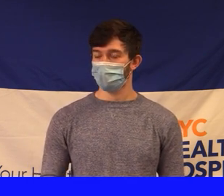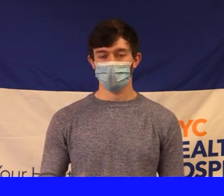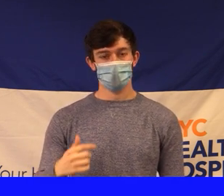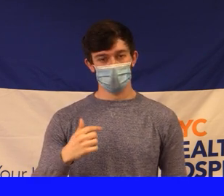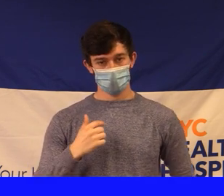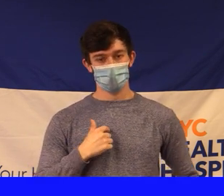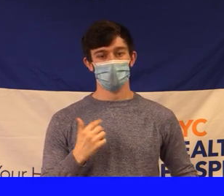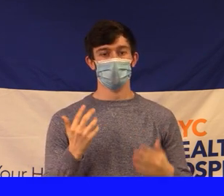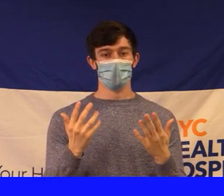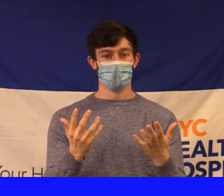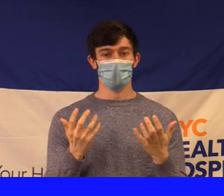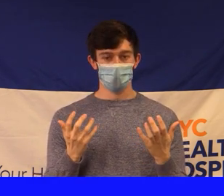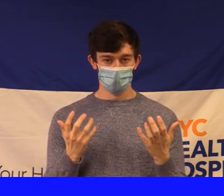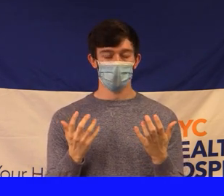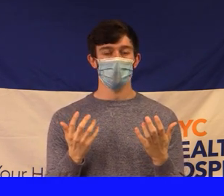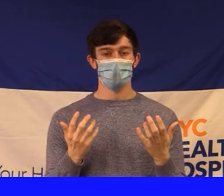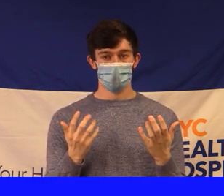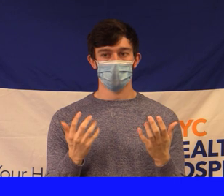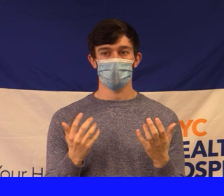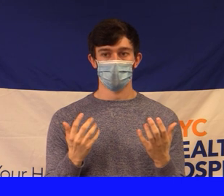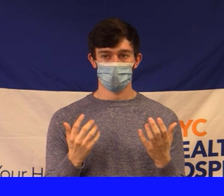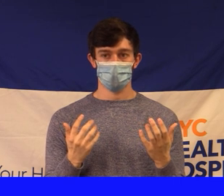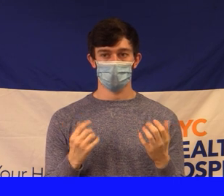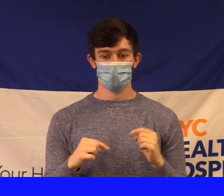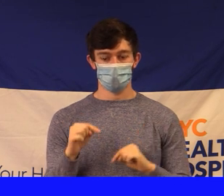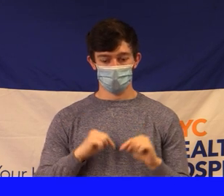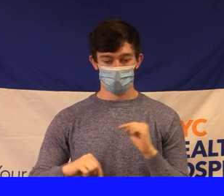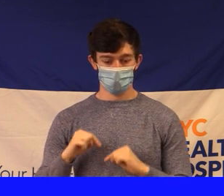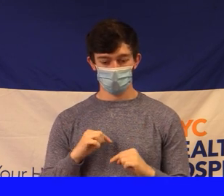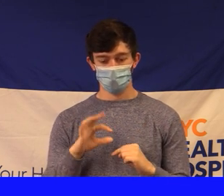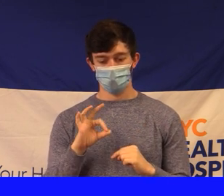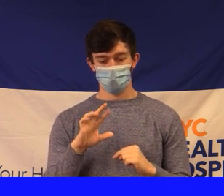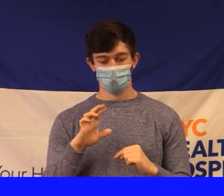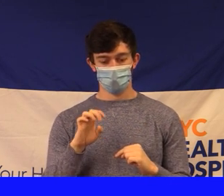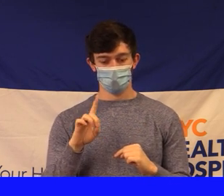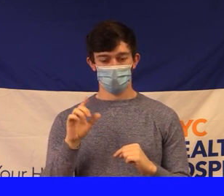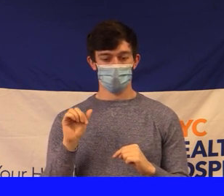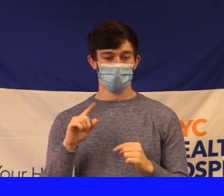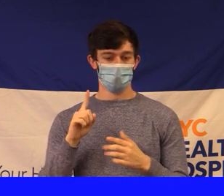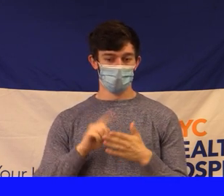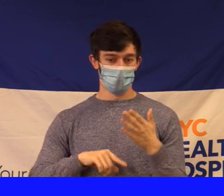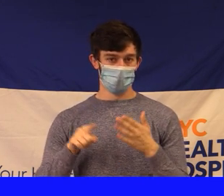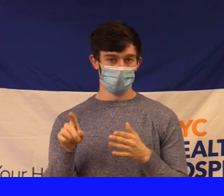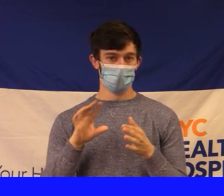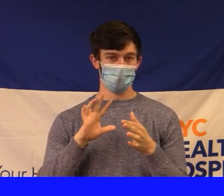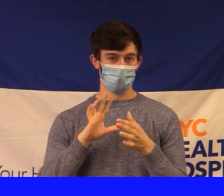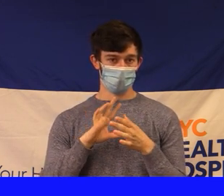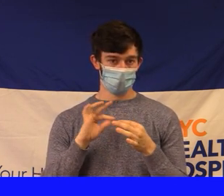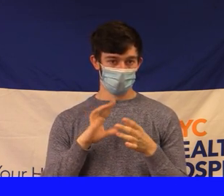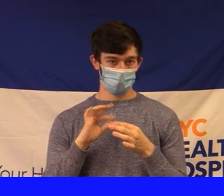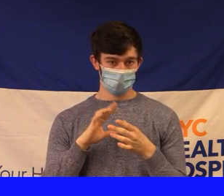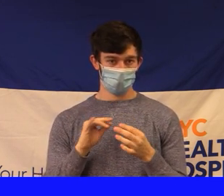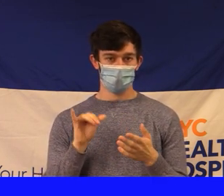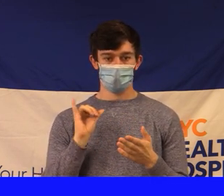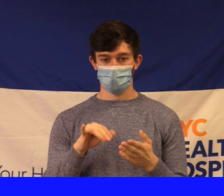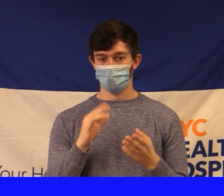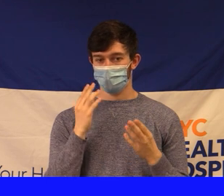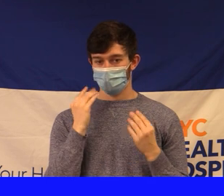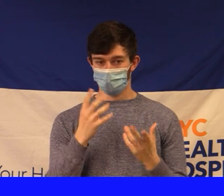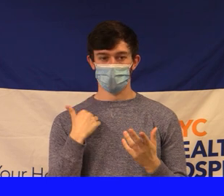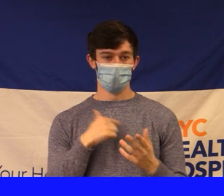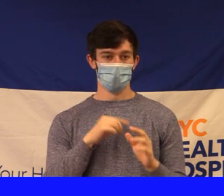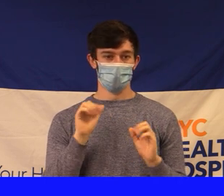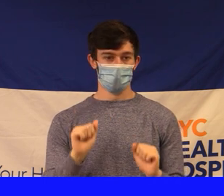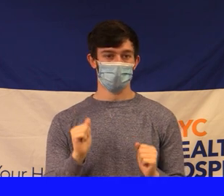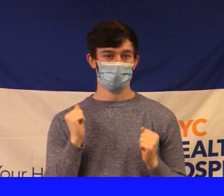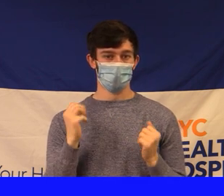I just wanted to go back to what Frida brought up, which is like any sort of information that you can provide later on, Danielle,